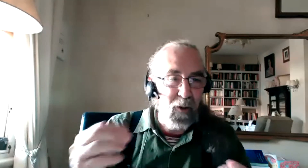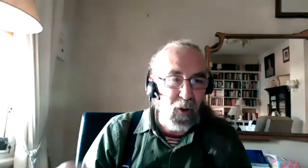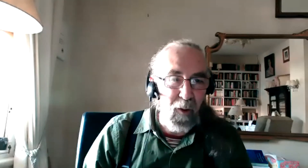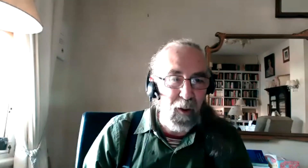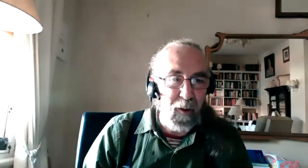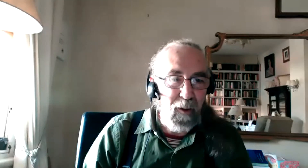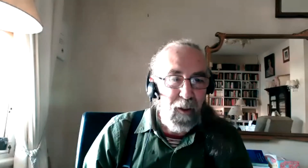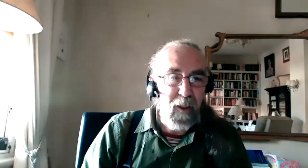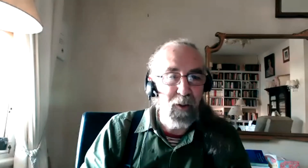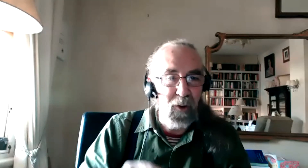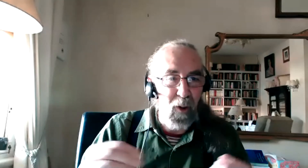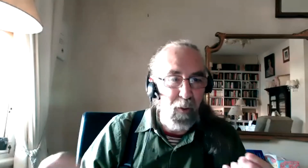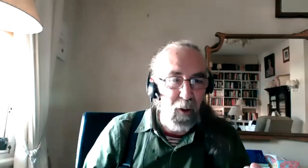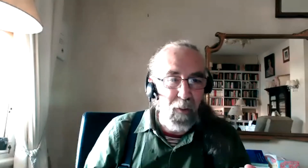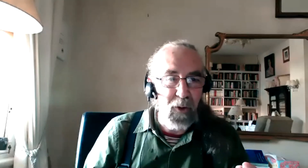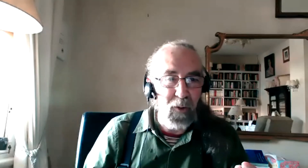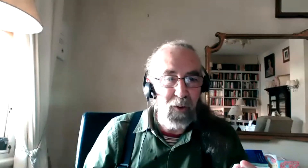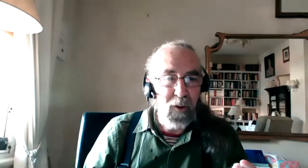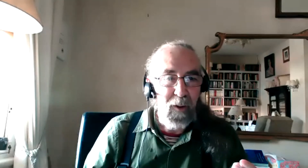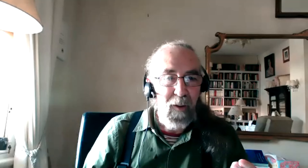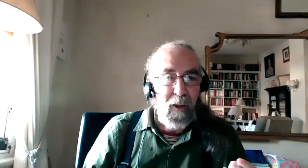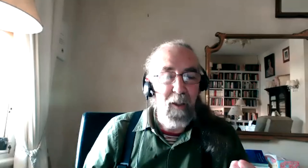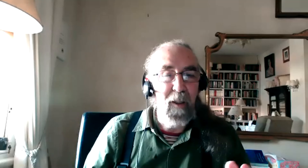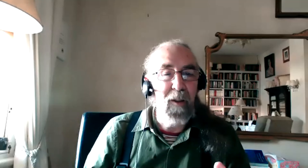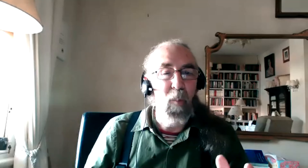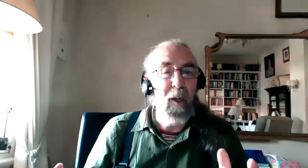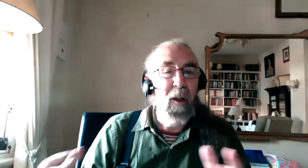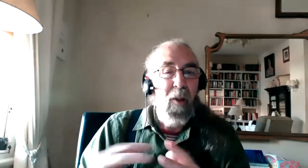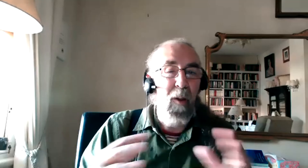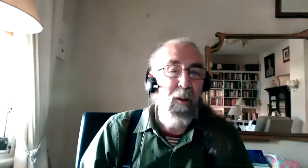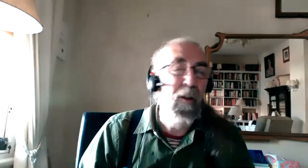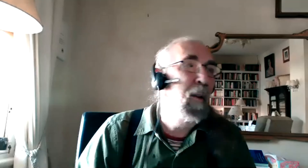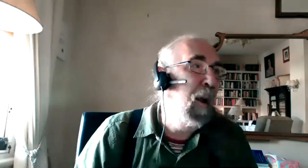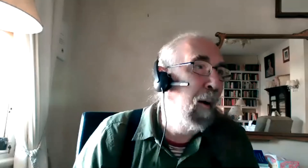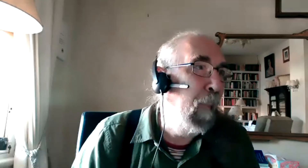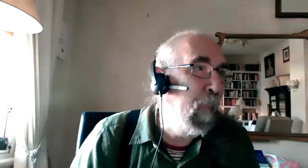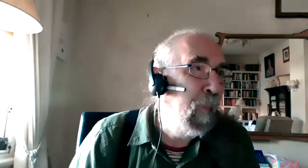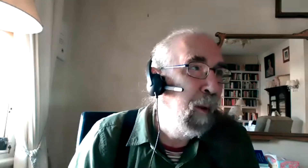it historically, it has historical origins. And when the